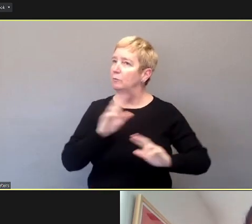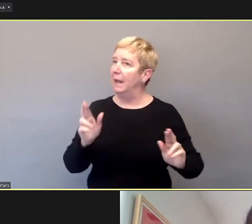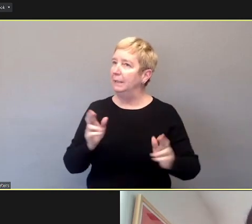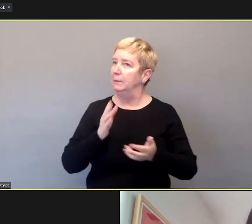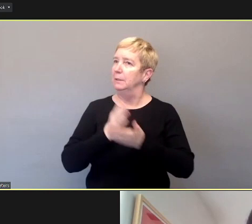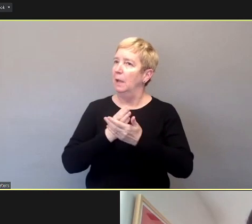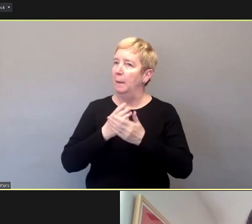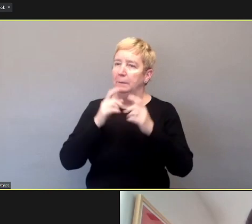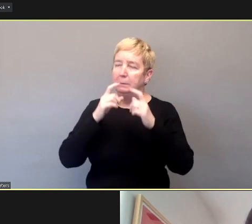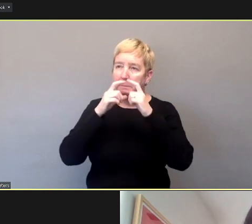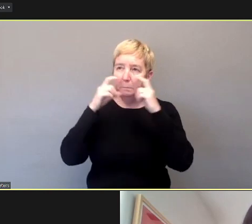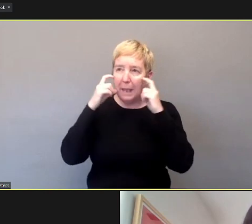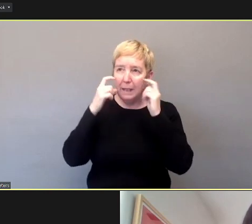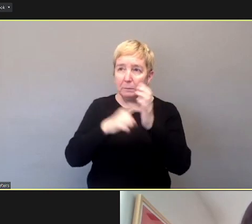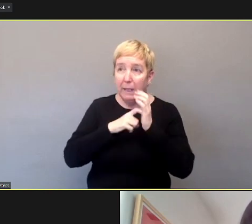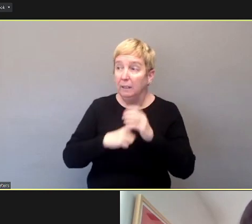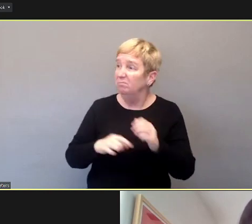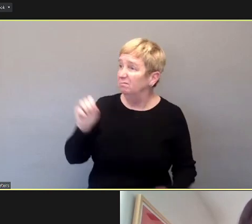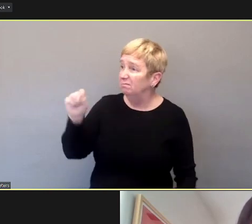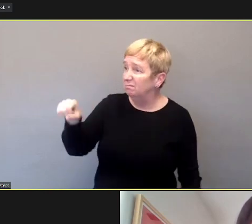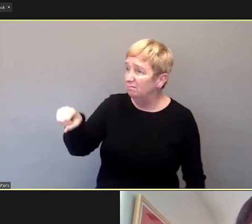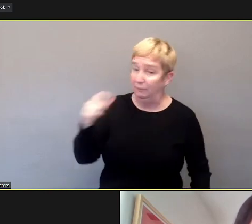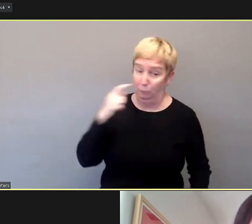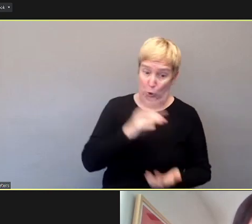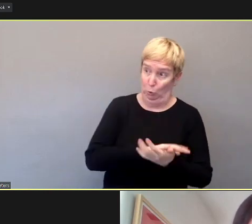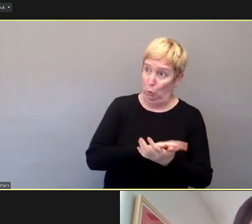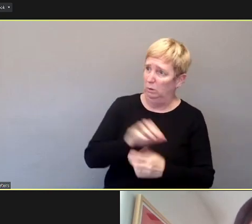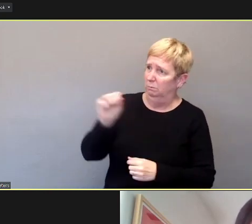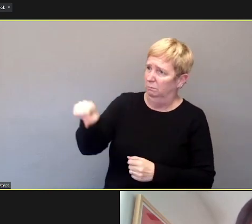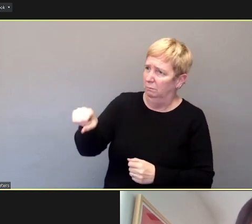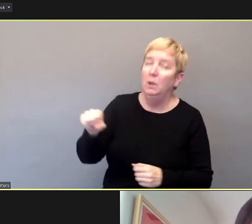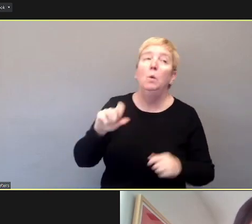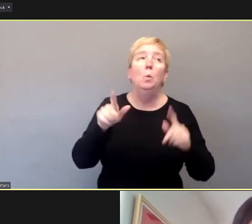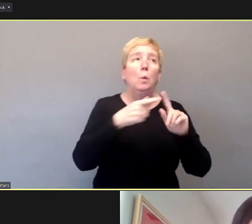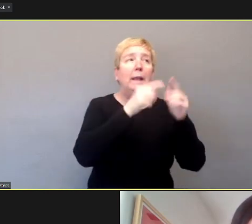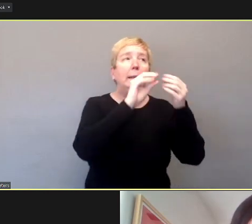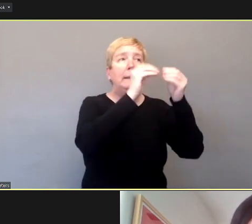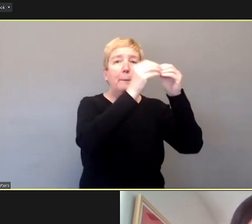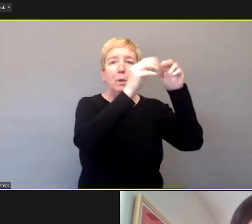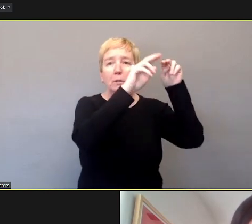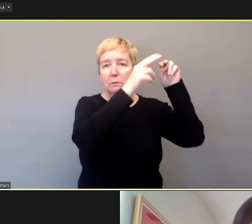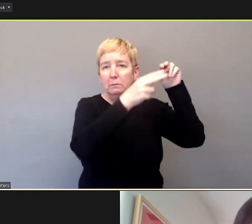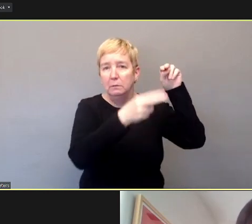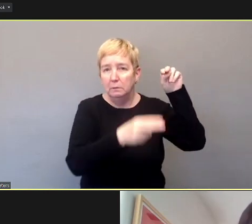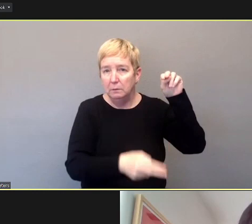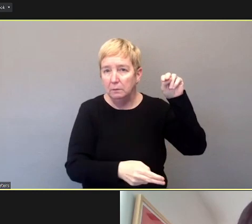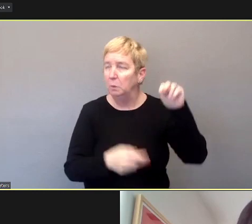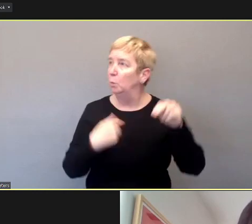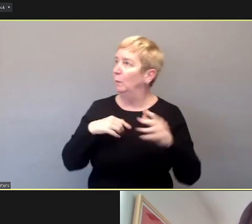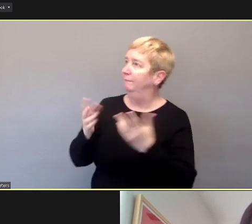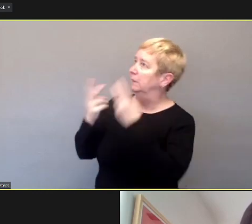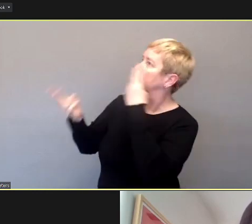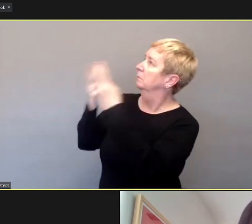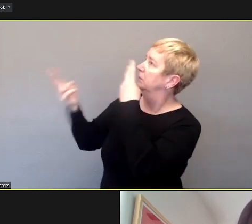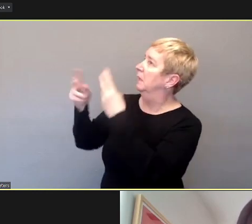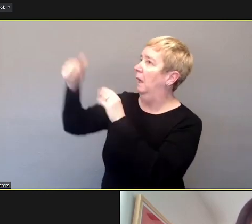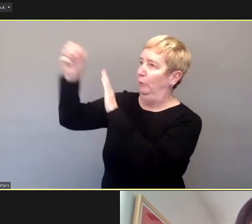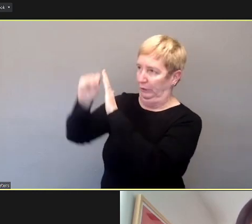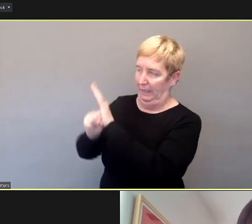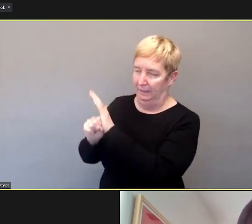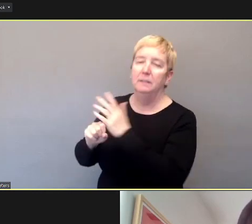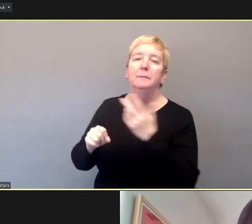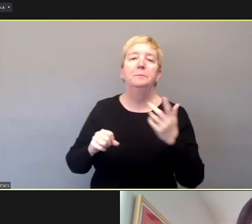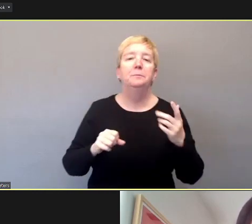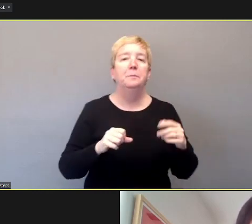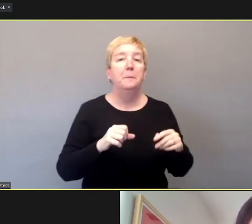is that it absolutely is. I think when the case counts go down, though, as we've seen everywhere, when case counts are high,